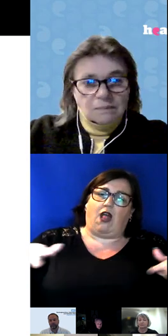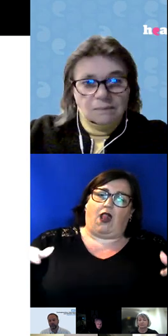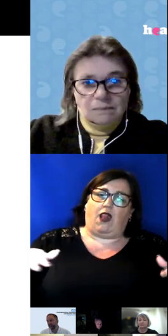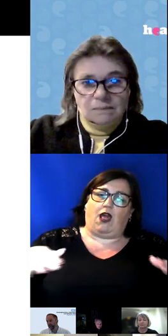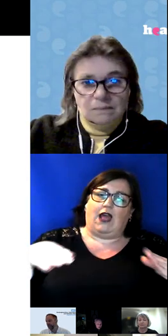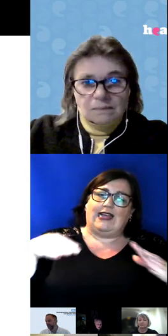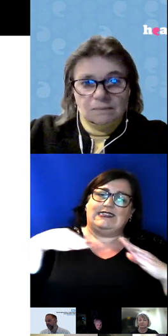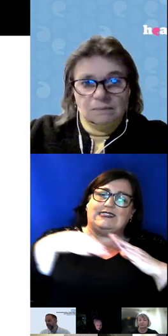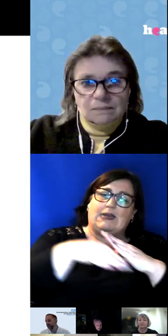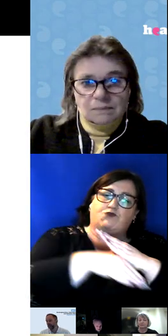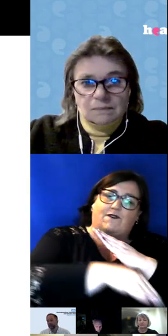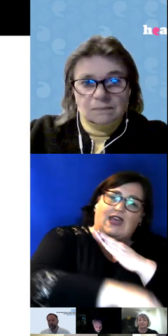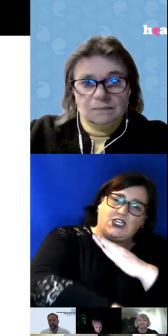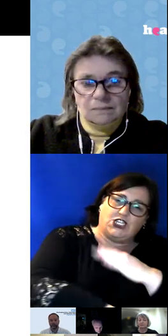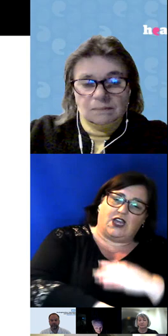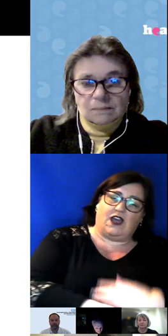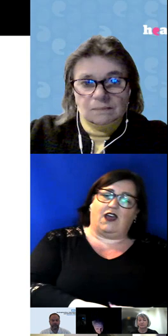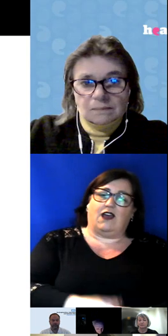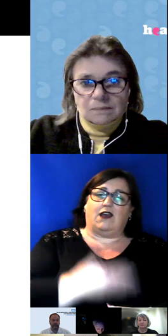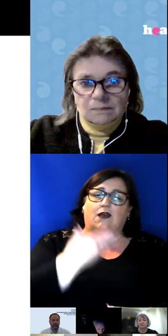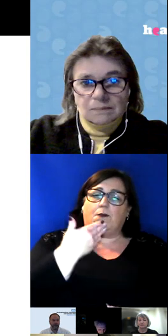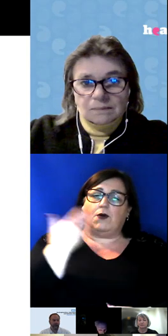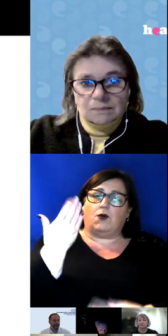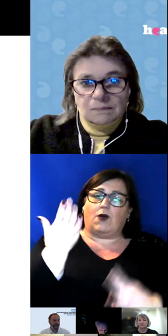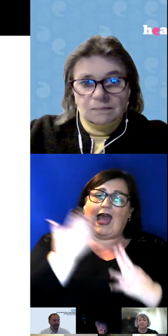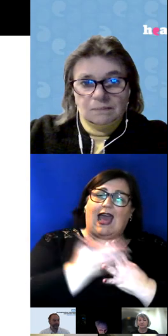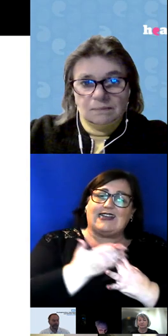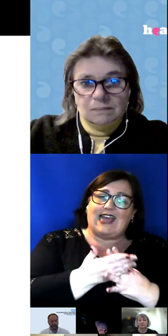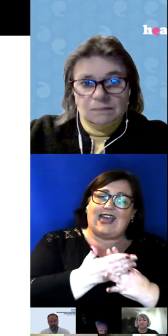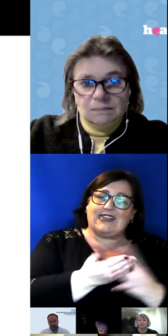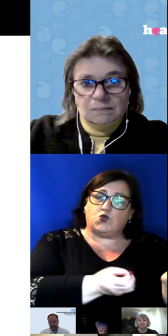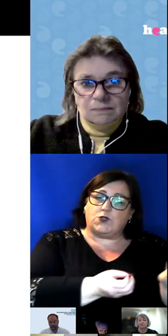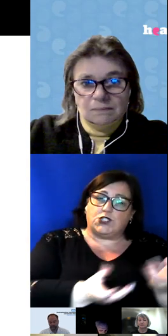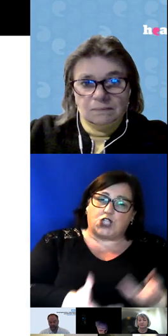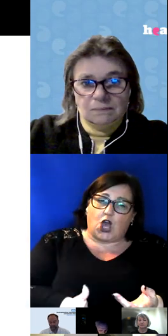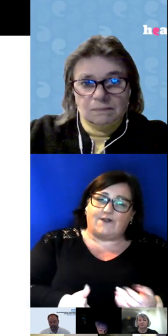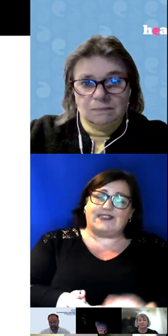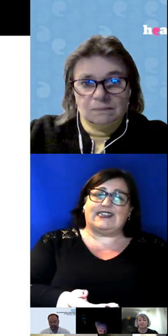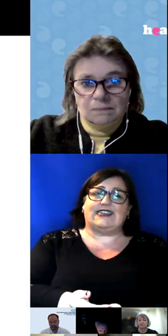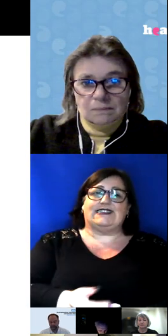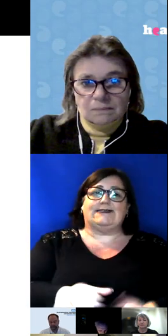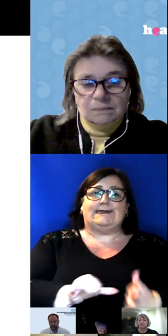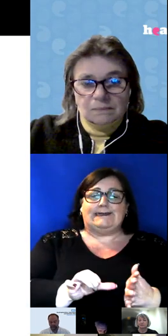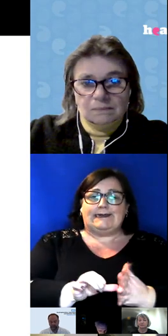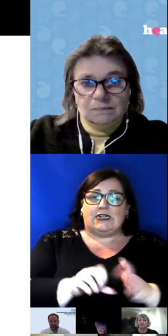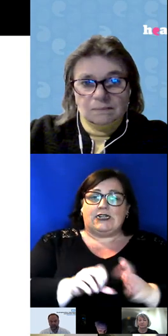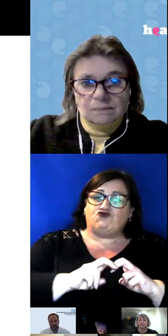services, and transport issues sort of around that. And clearly with the Bob,